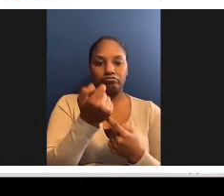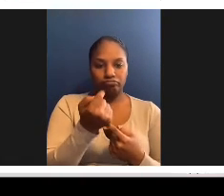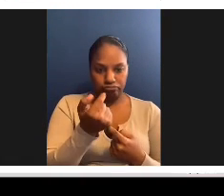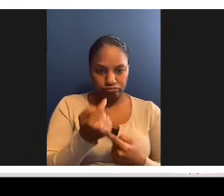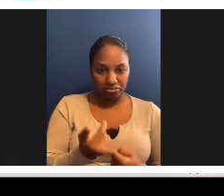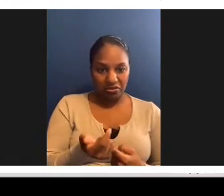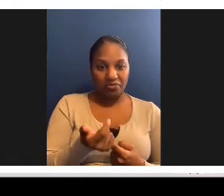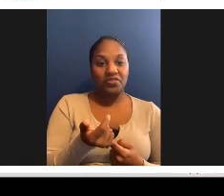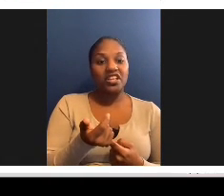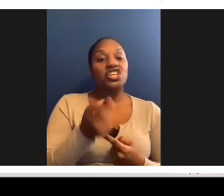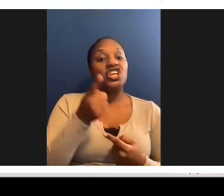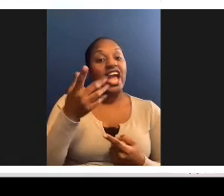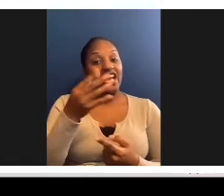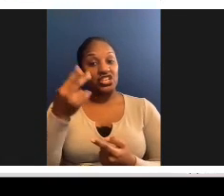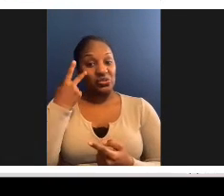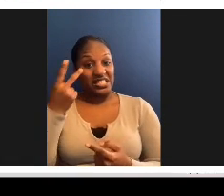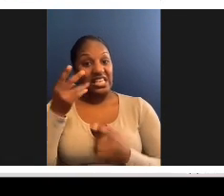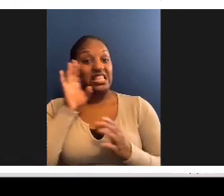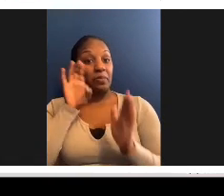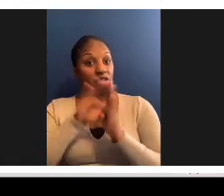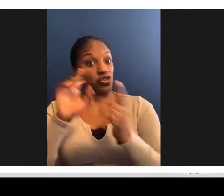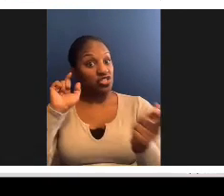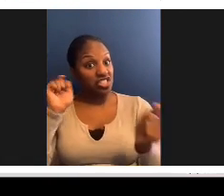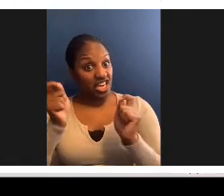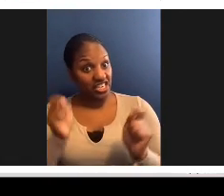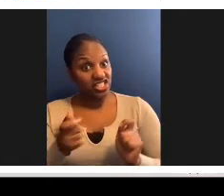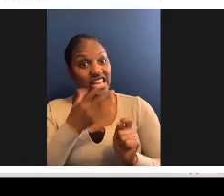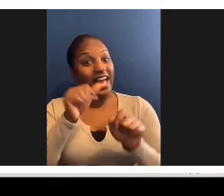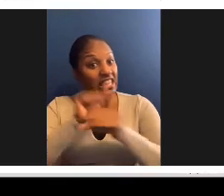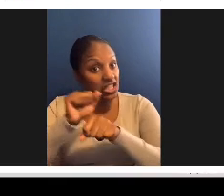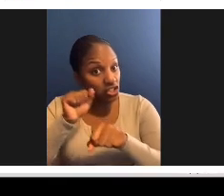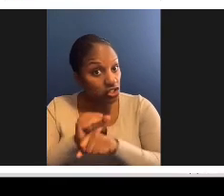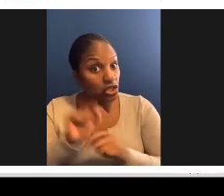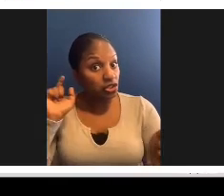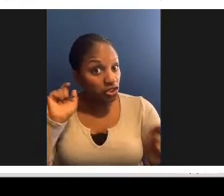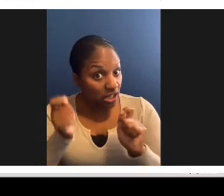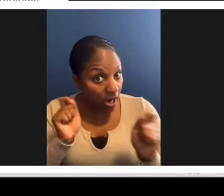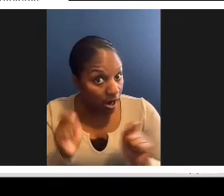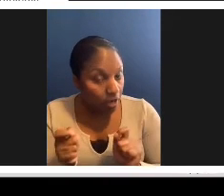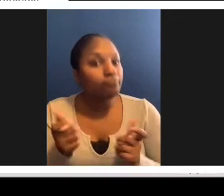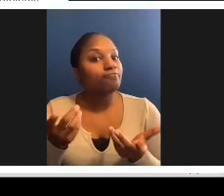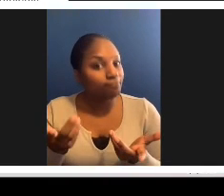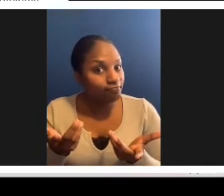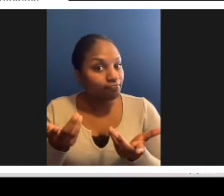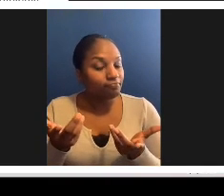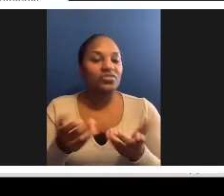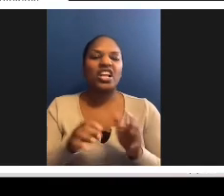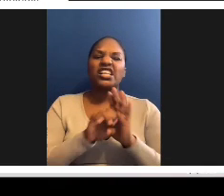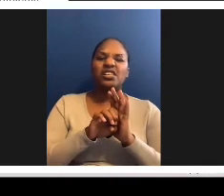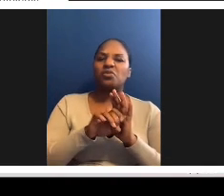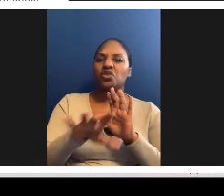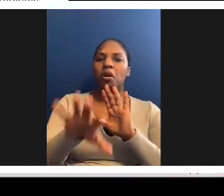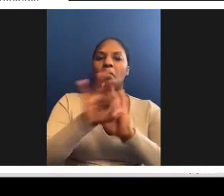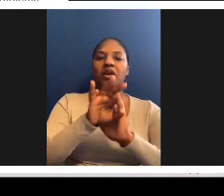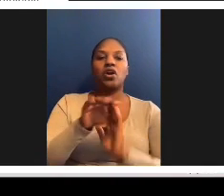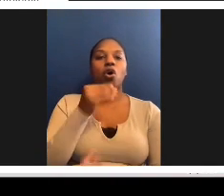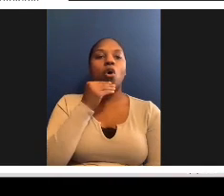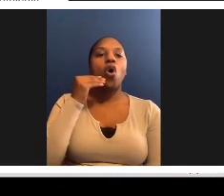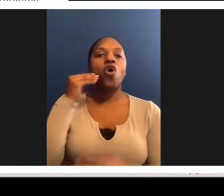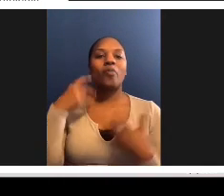as you see, the pictures change and the occupations. So just for an example, we'll pick a home health aide.